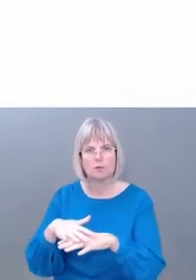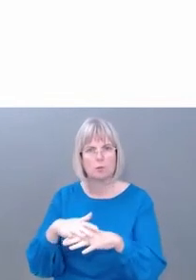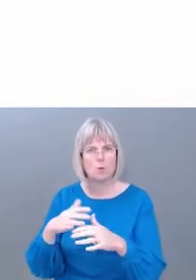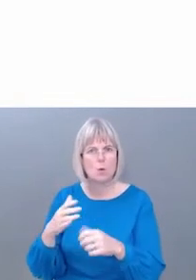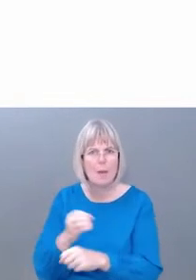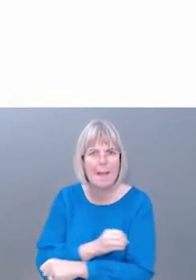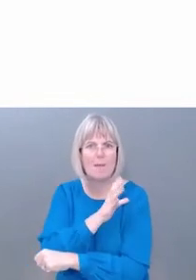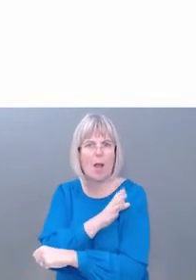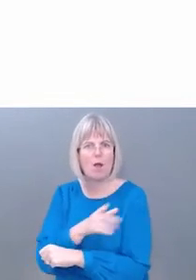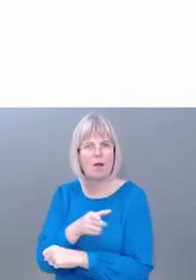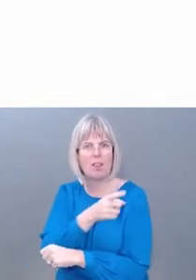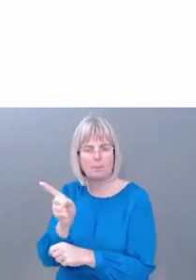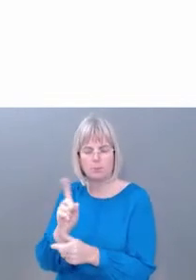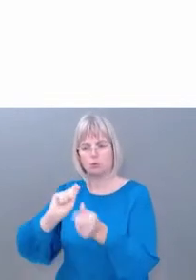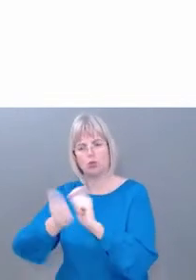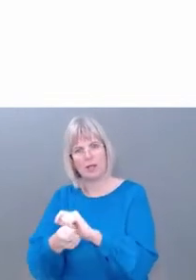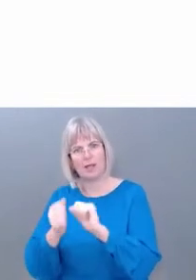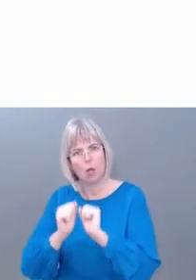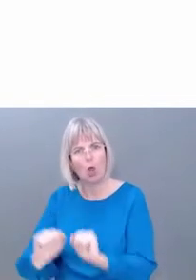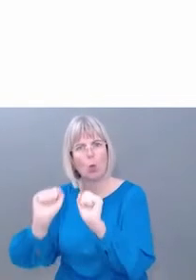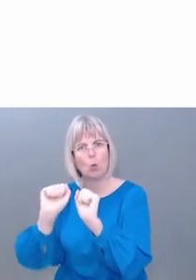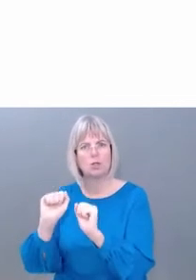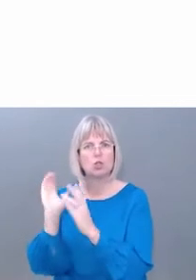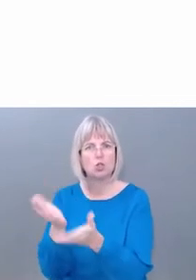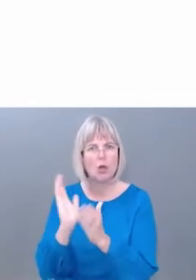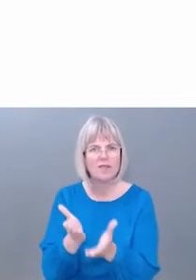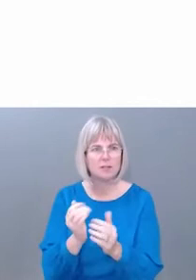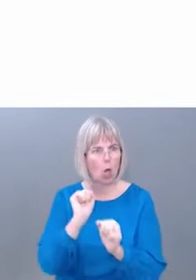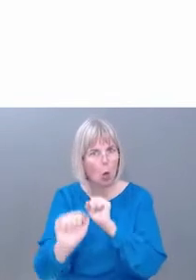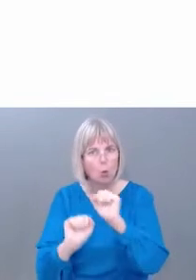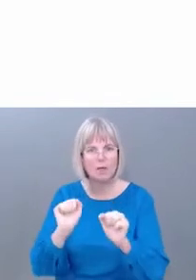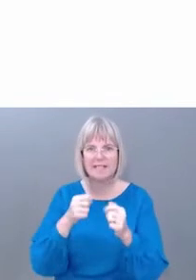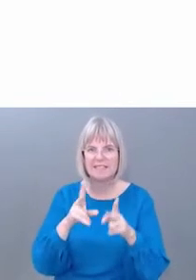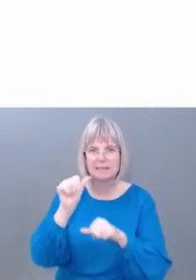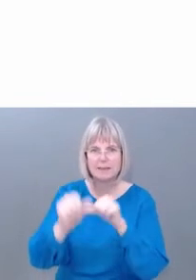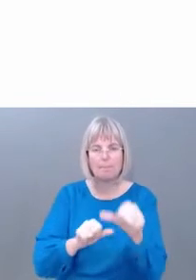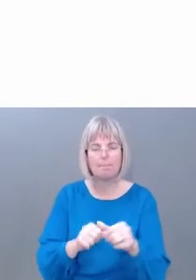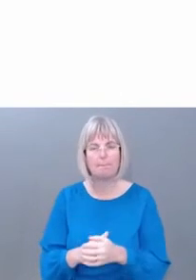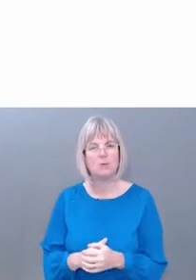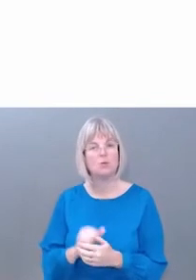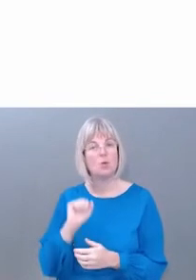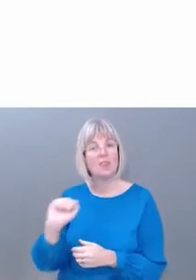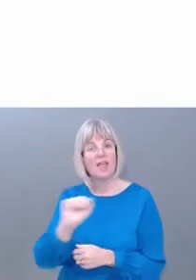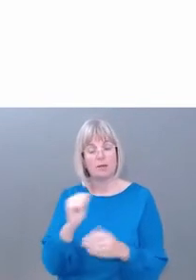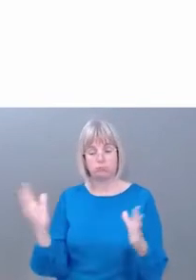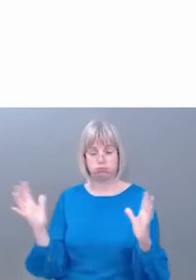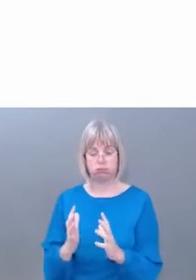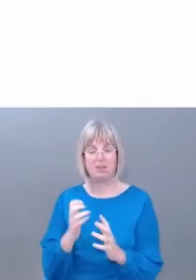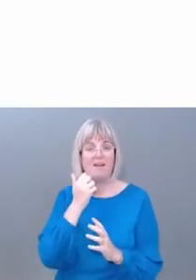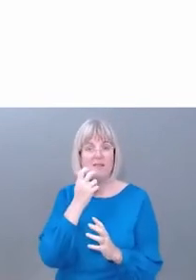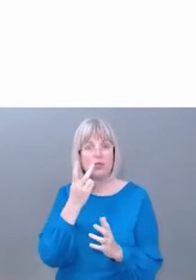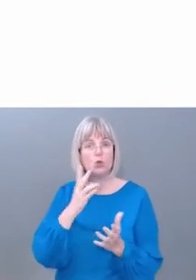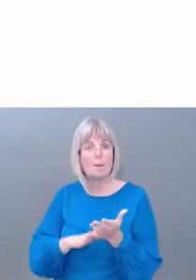own services and systems. So it's a group of people that meet every other month from all different sectors across Leeds who